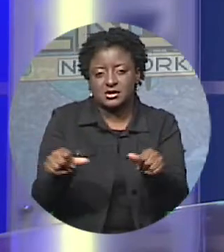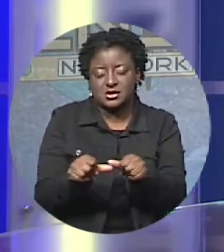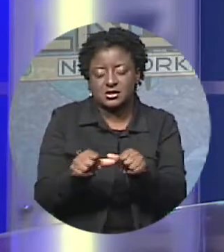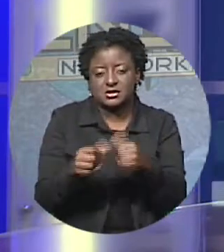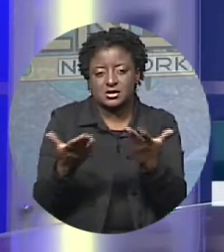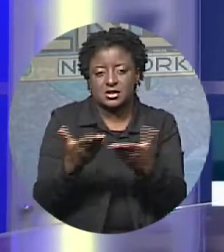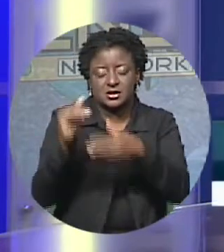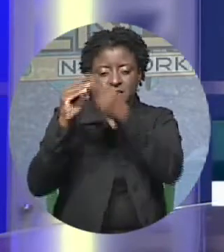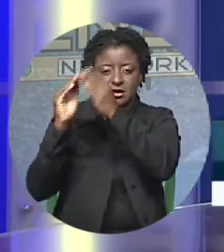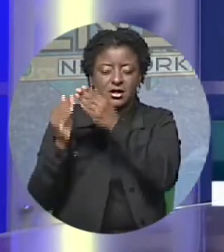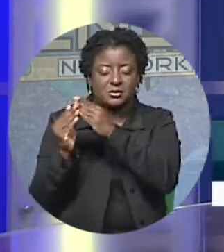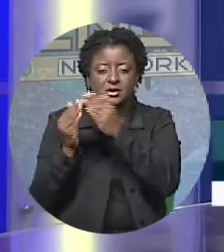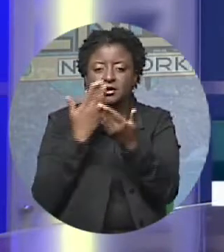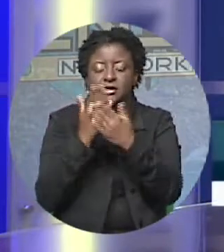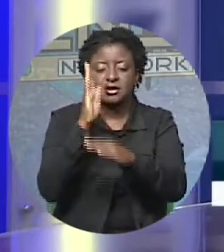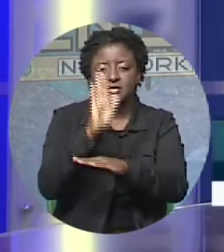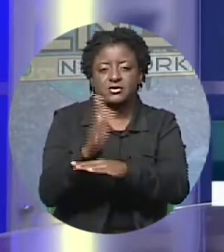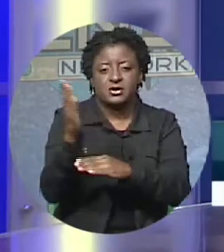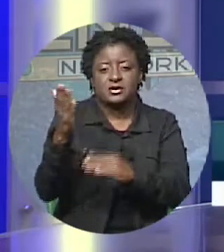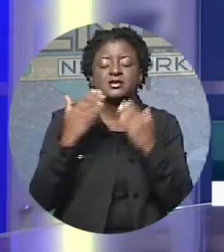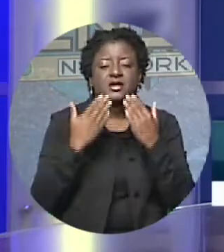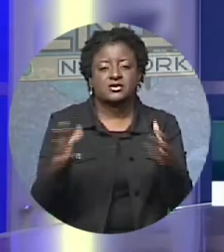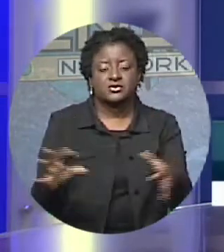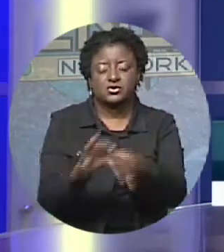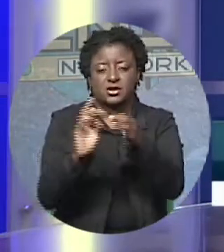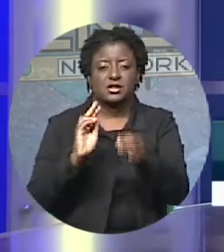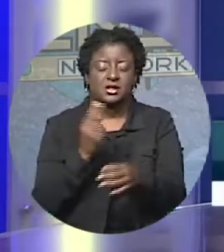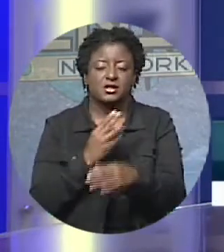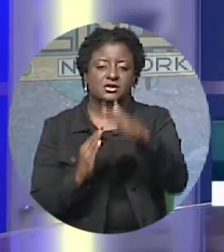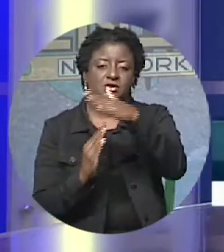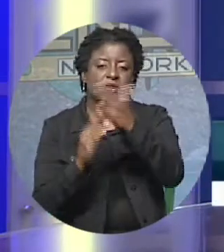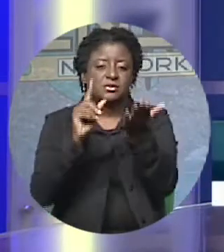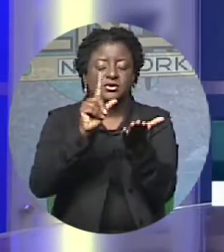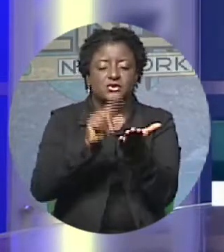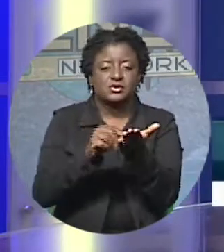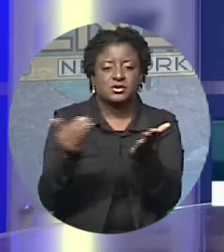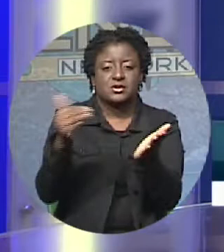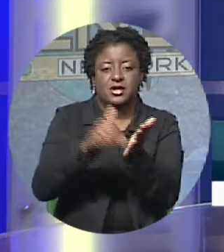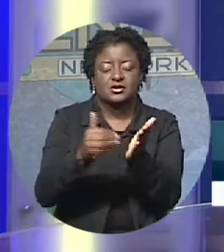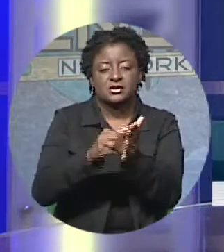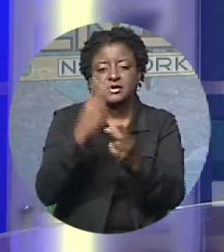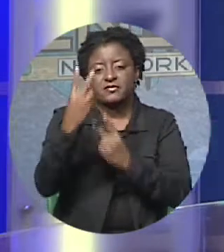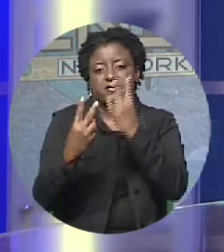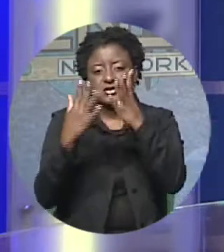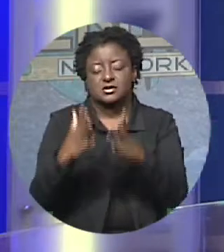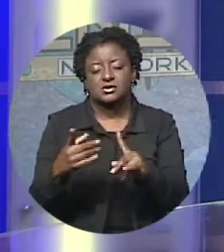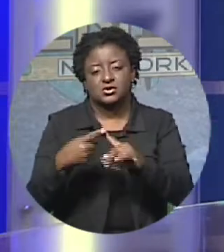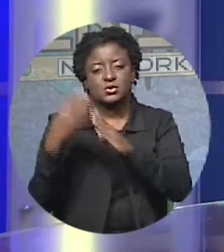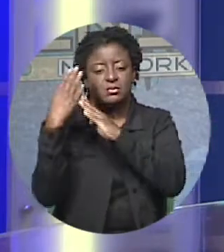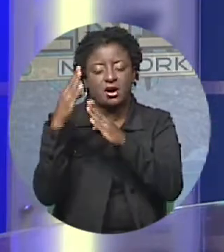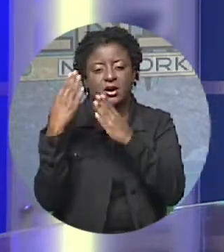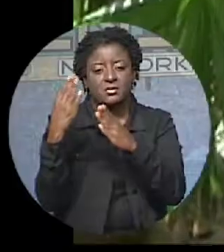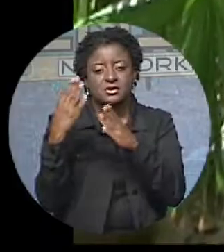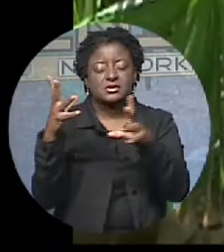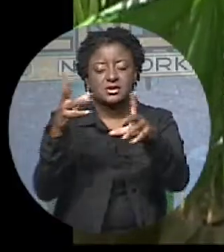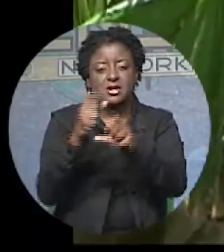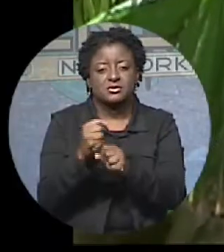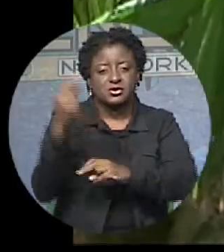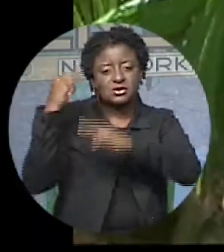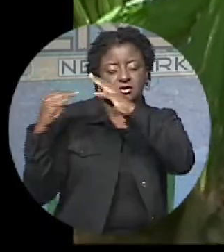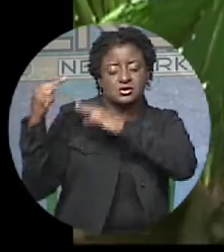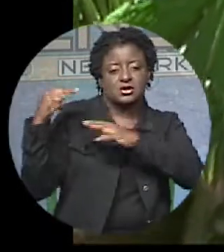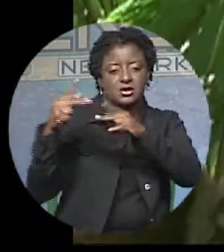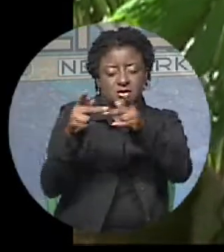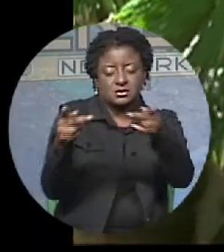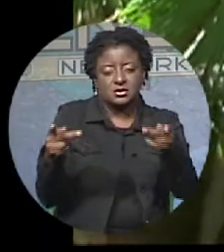weekend edition. I'm LaDawn Davis. Thanks for joining us. Topping the news tonight, thousands of visitors to the Bahamas not only capture historical